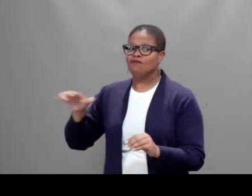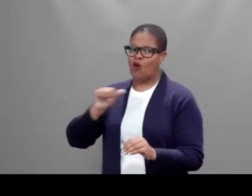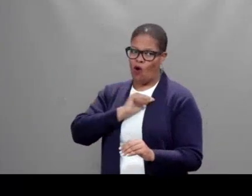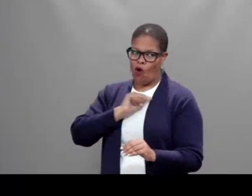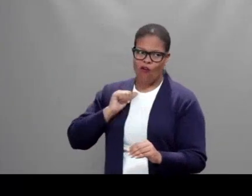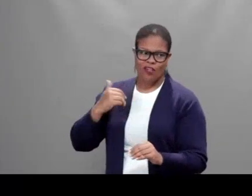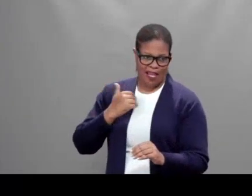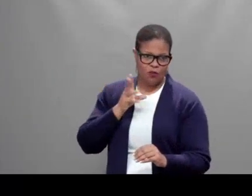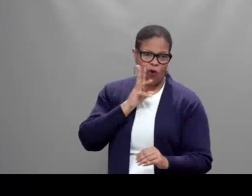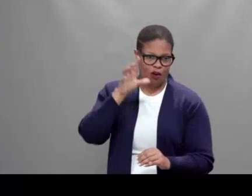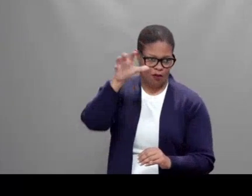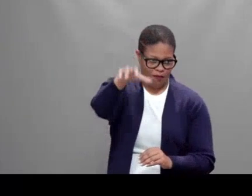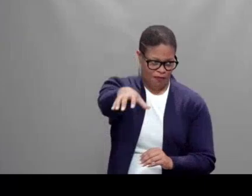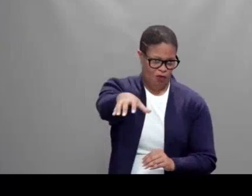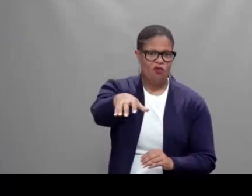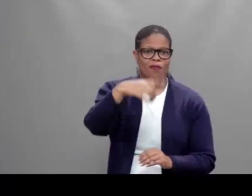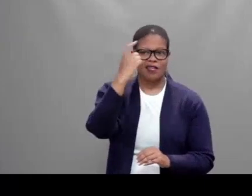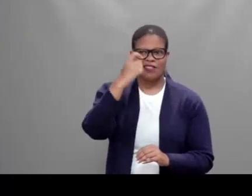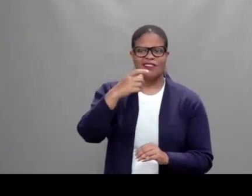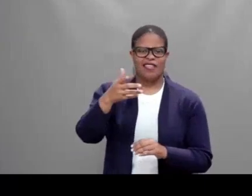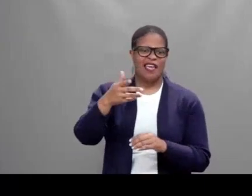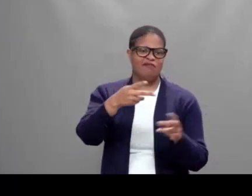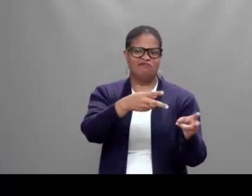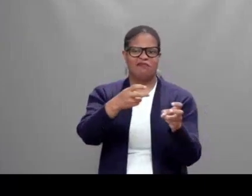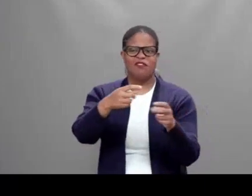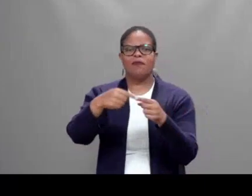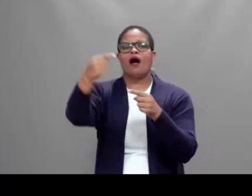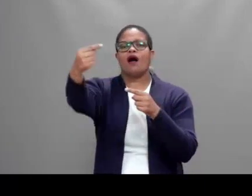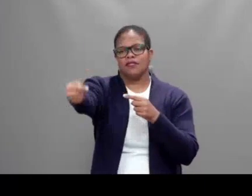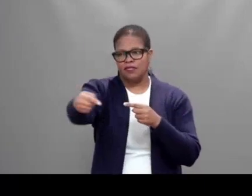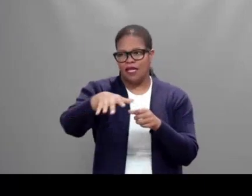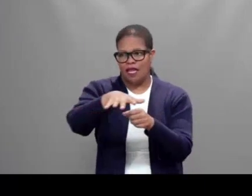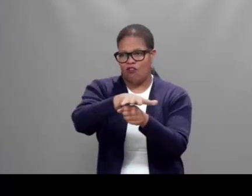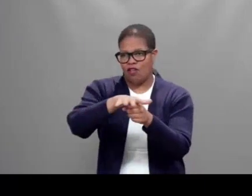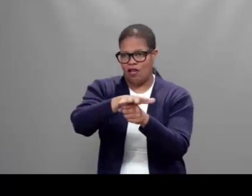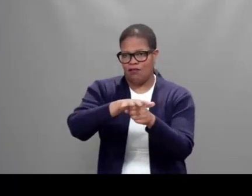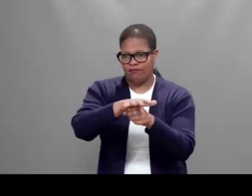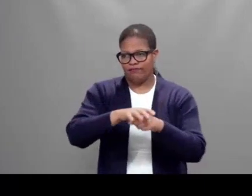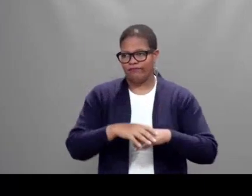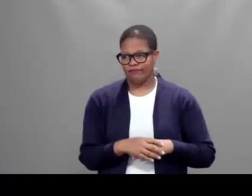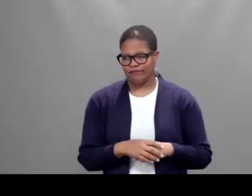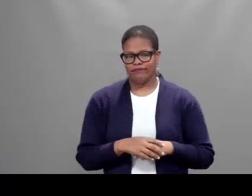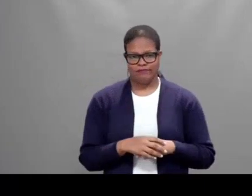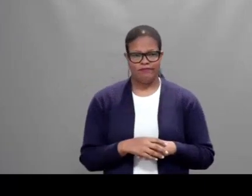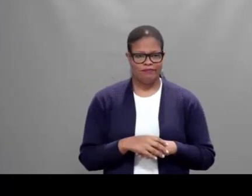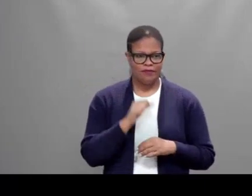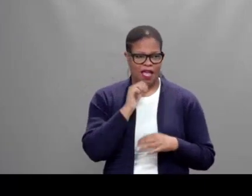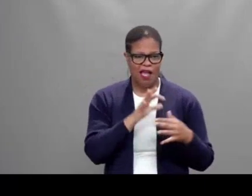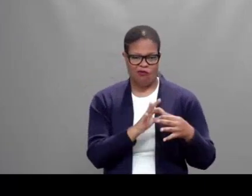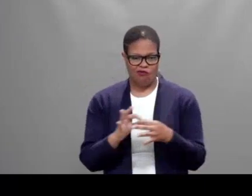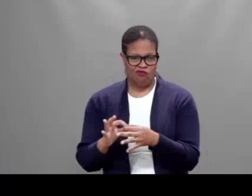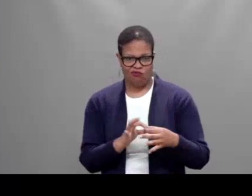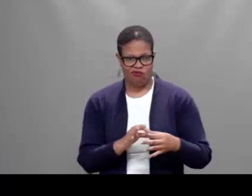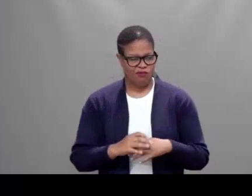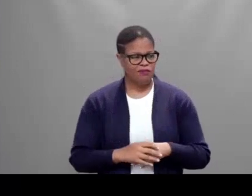has water because they get it from the opposite side of the city.